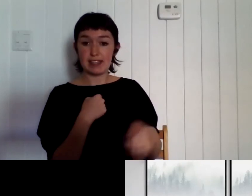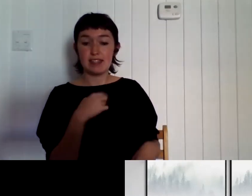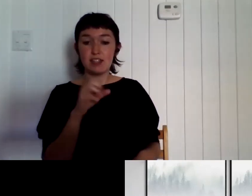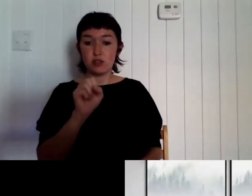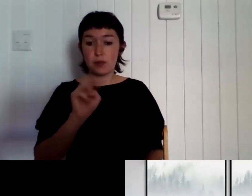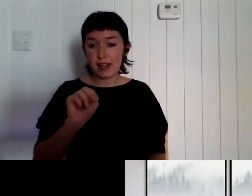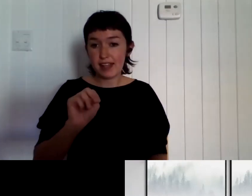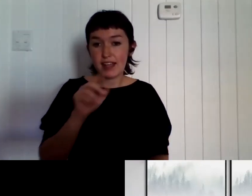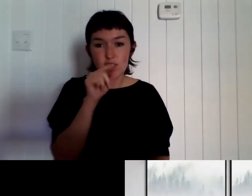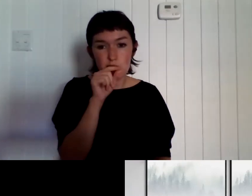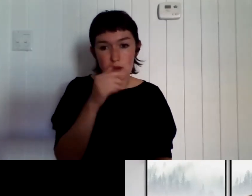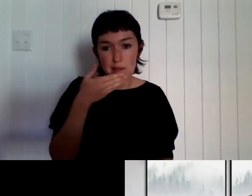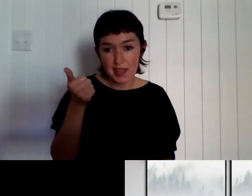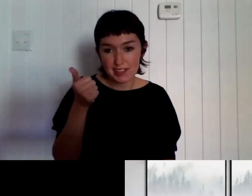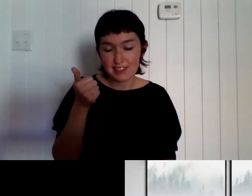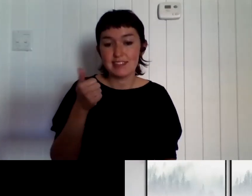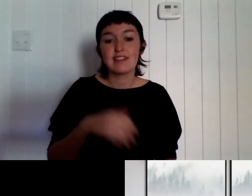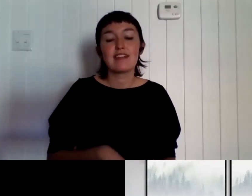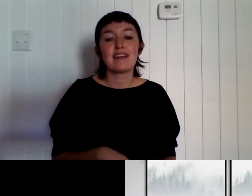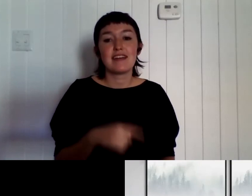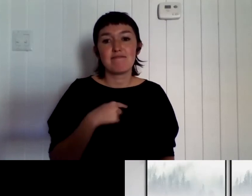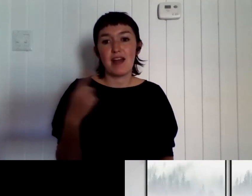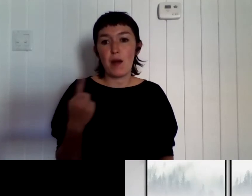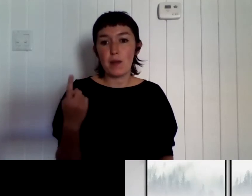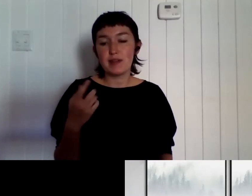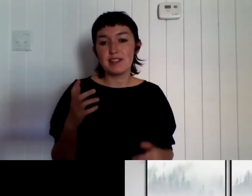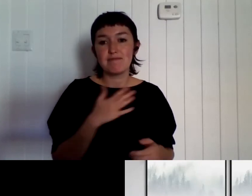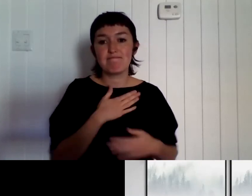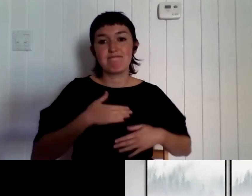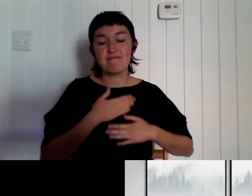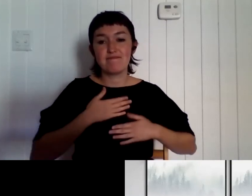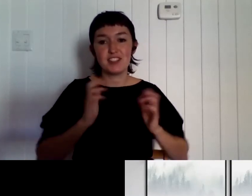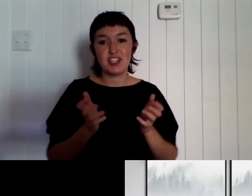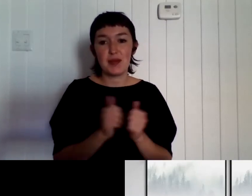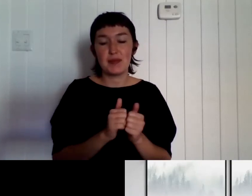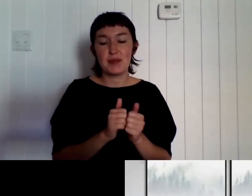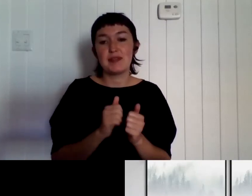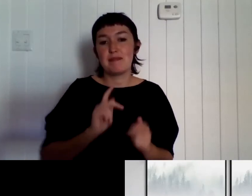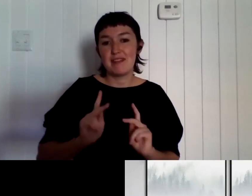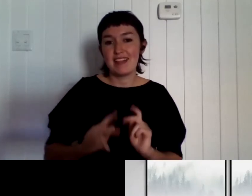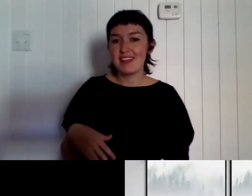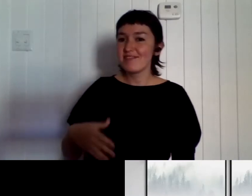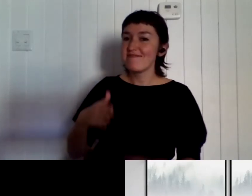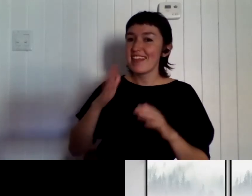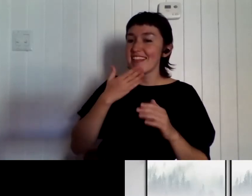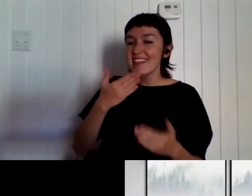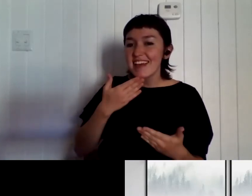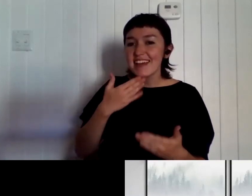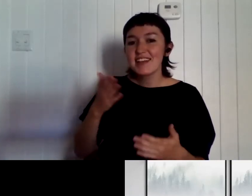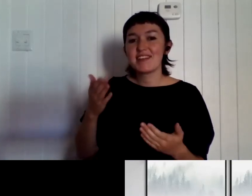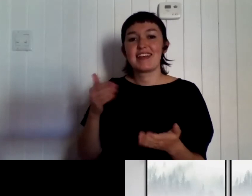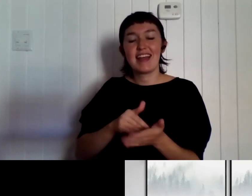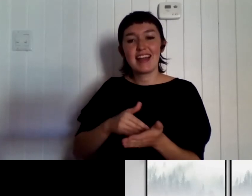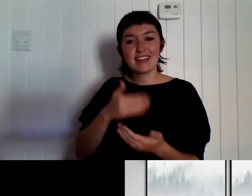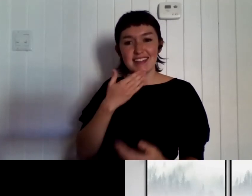is probably the easiest place to find me. I always enjoy chatting with people. Great. Awesome. Well, thank you again. And thank you, Kay, for interpreting for